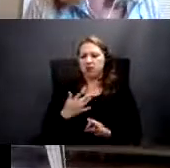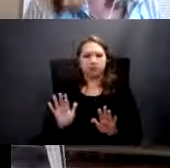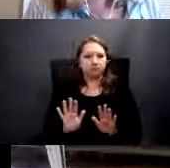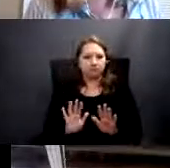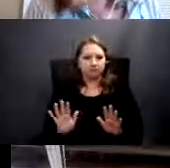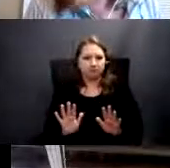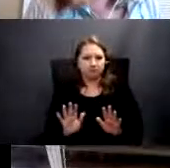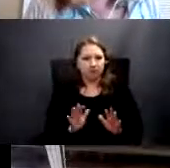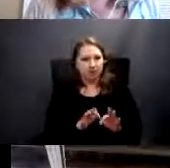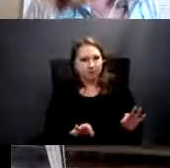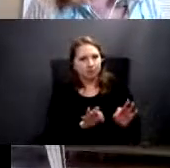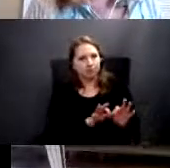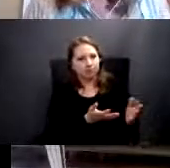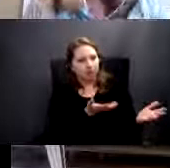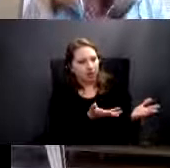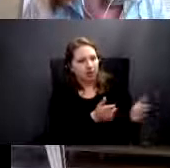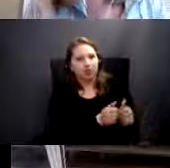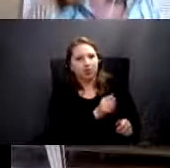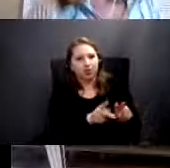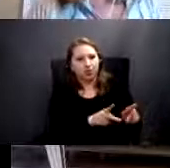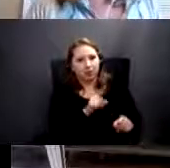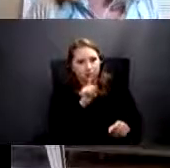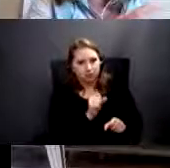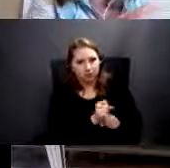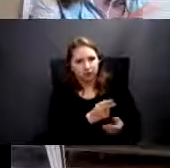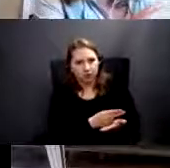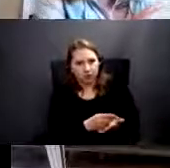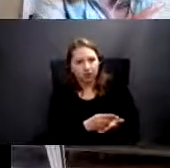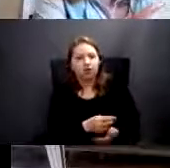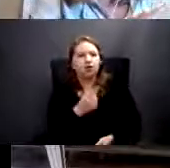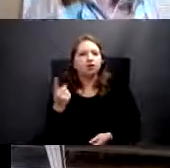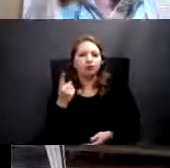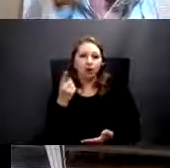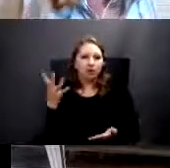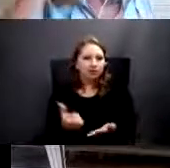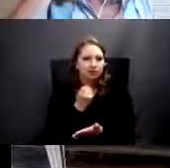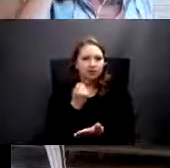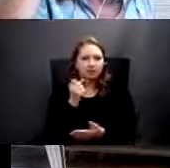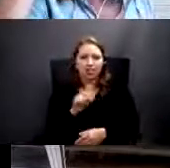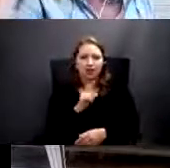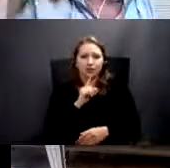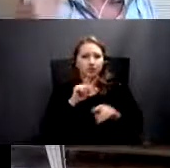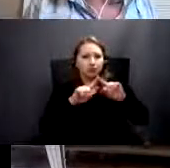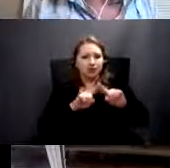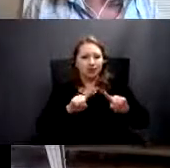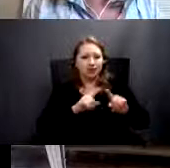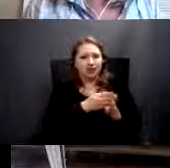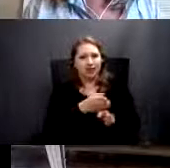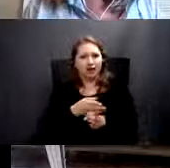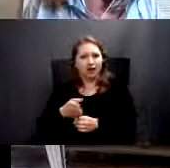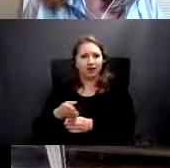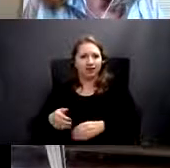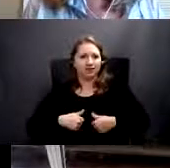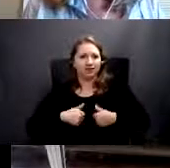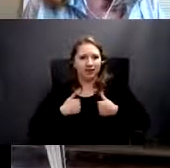so important. So always take the shot. And that's true in all areas of life. And I